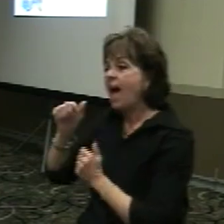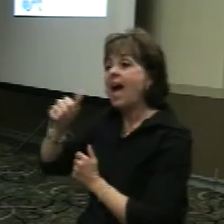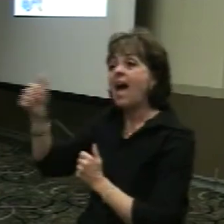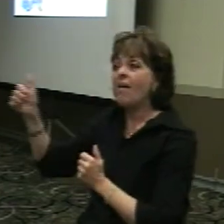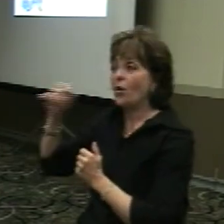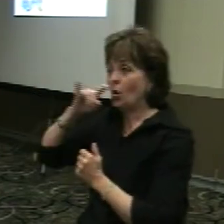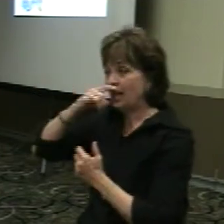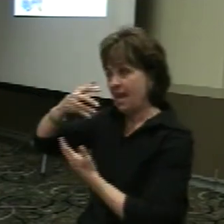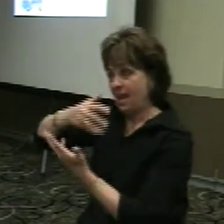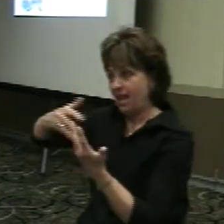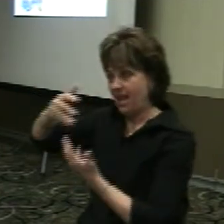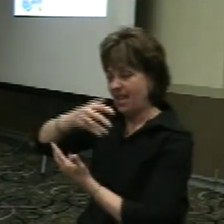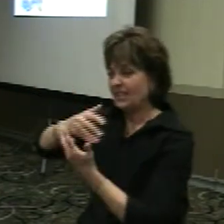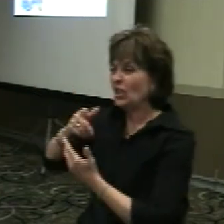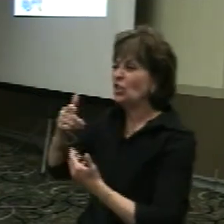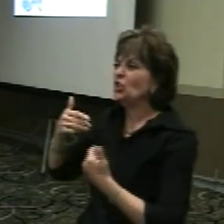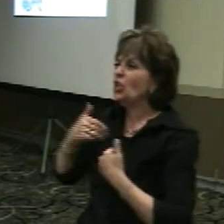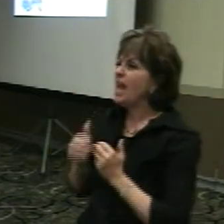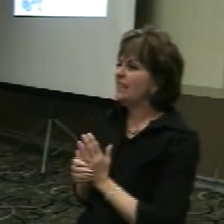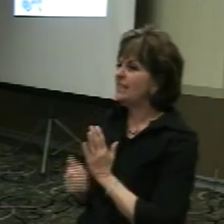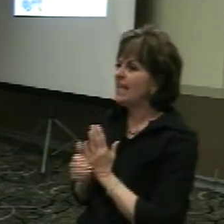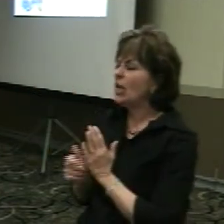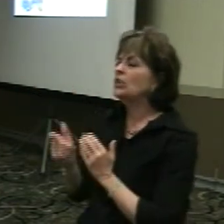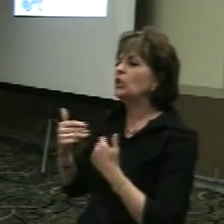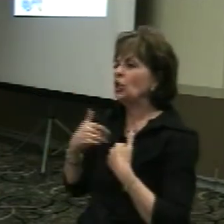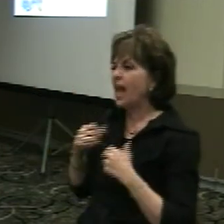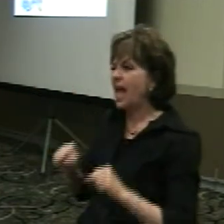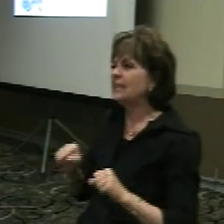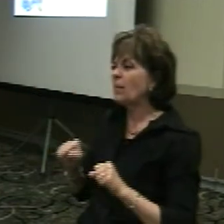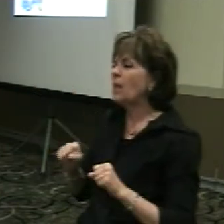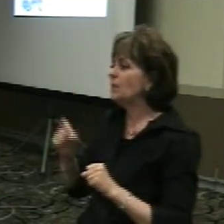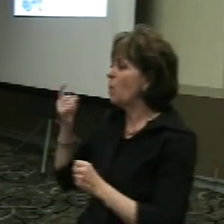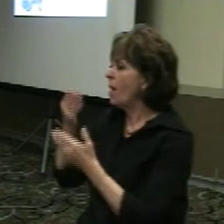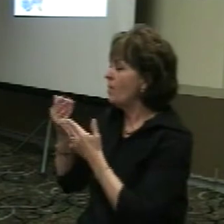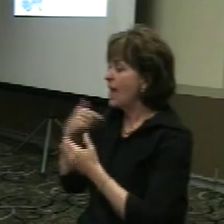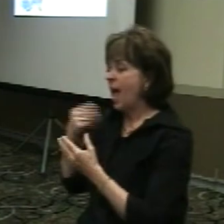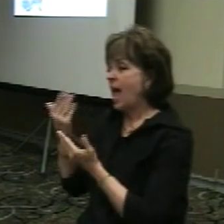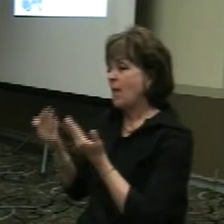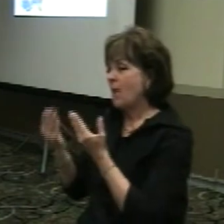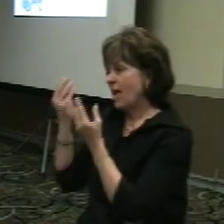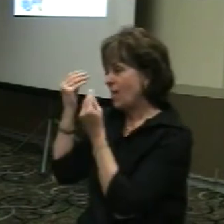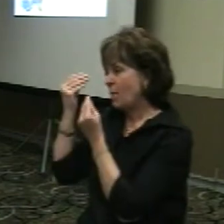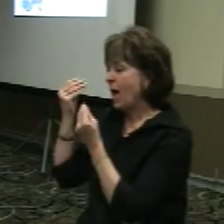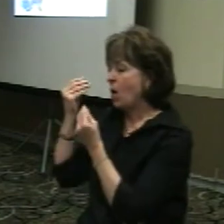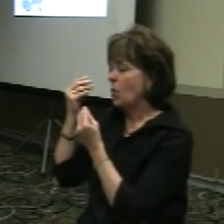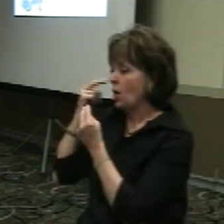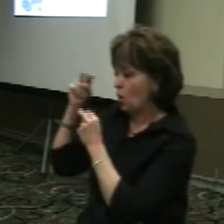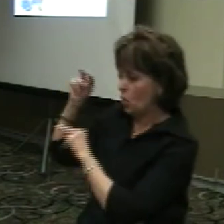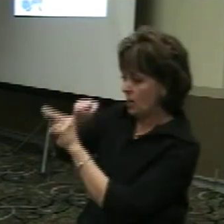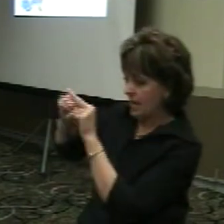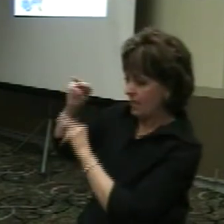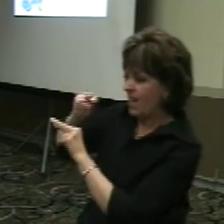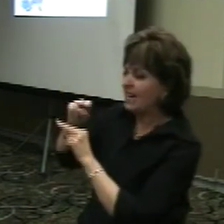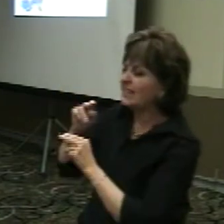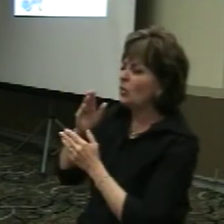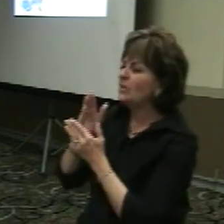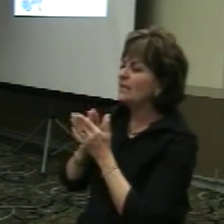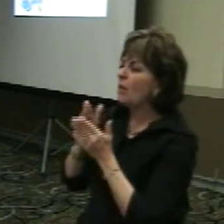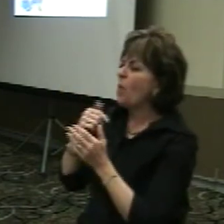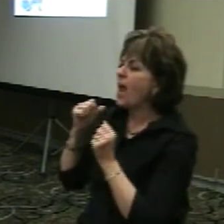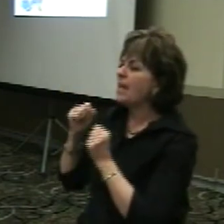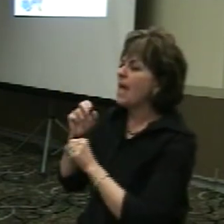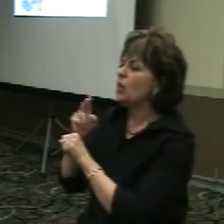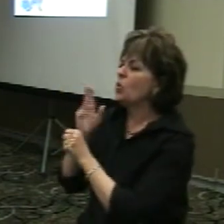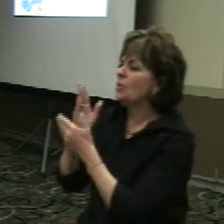other kids. All right? She's got skills, she's got abilities. One thing I might think about as I'm looking at that is there a way that I could use some sort of